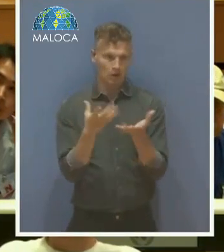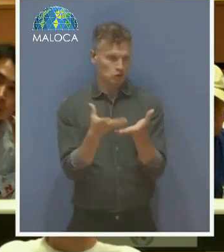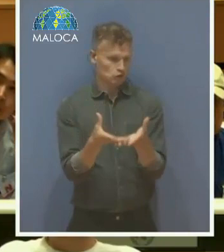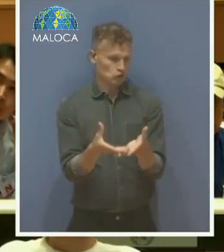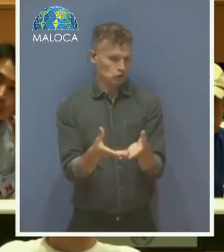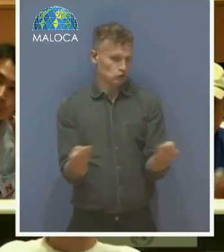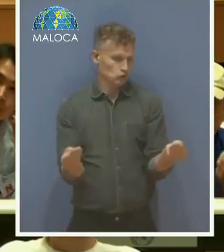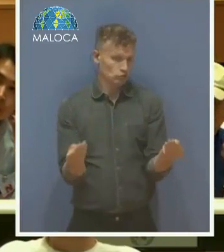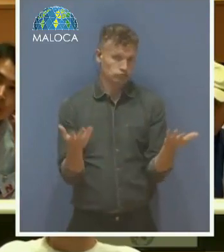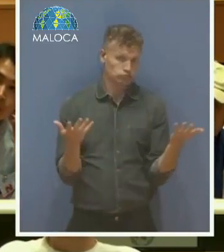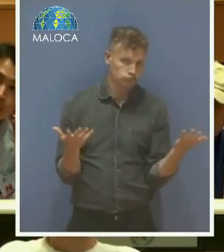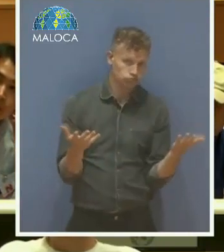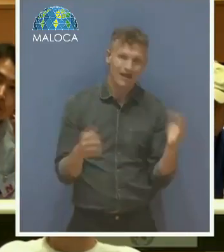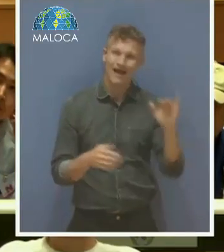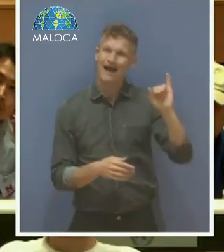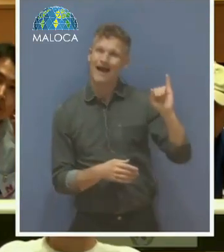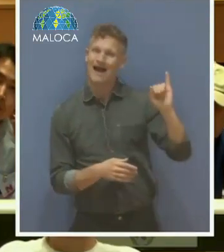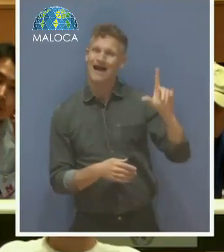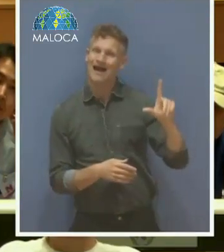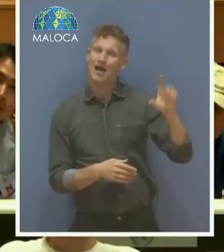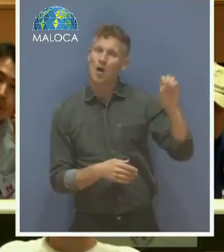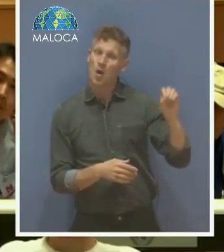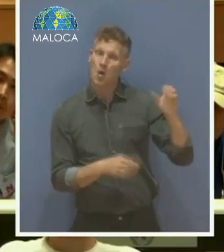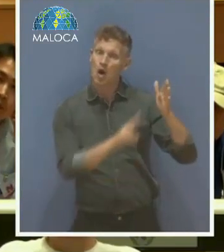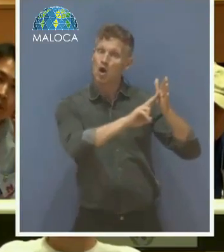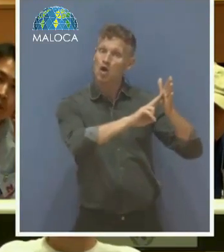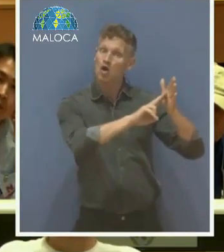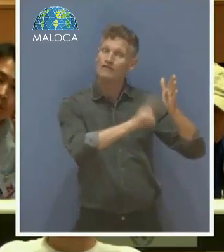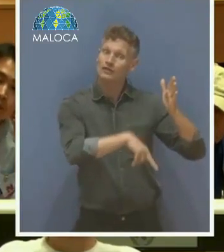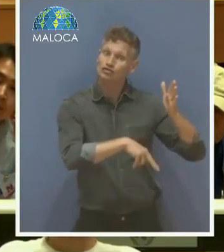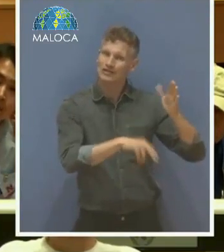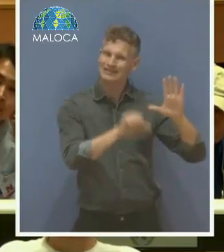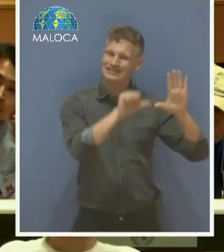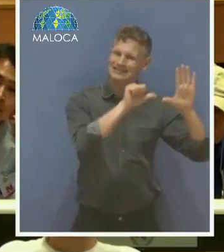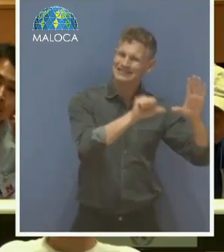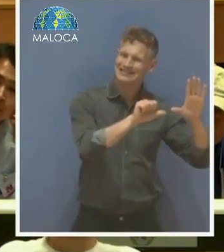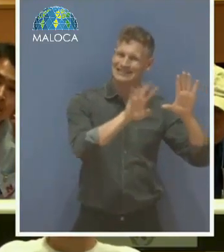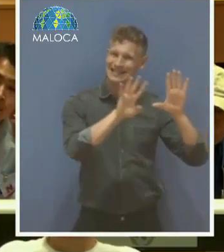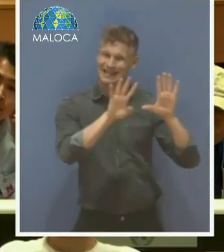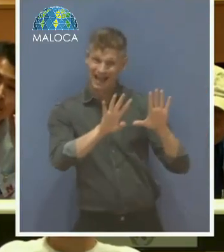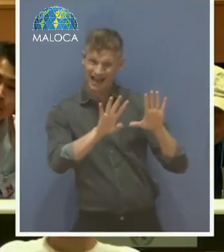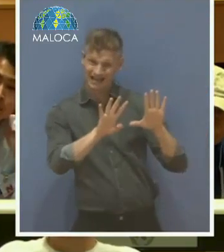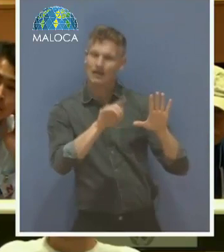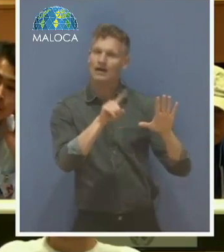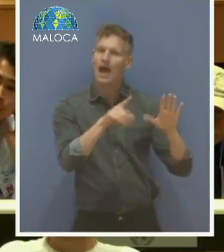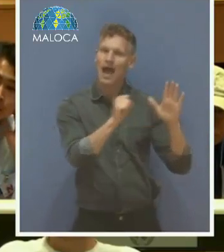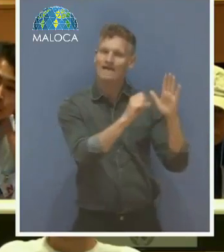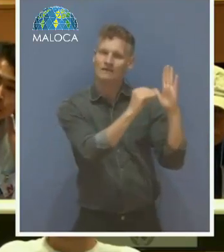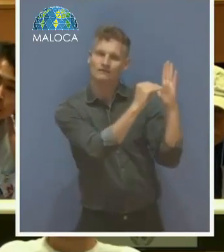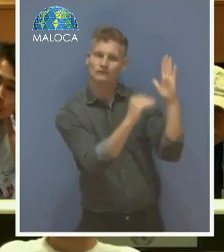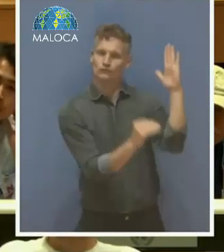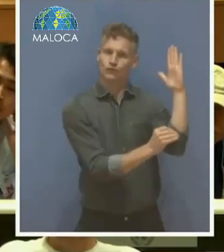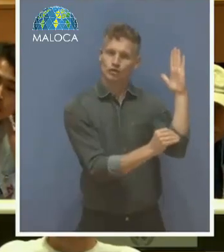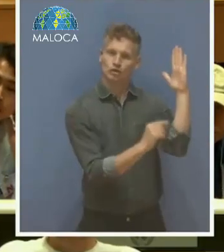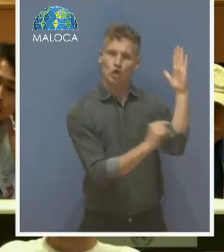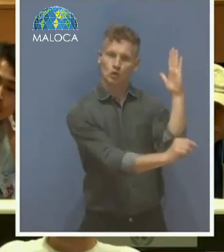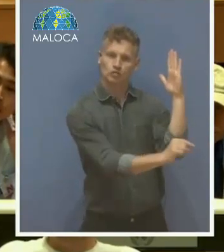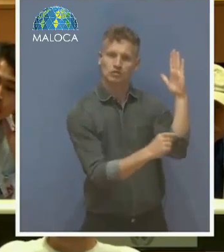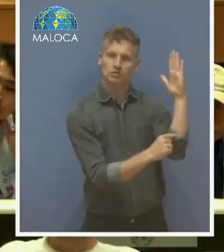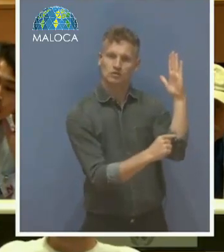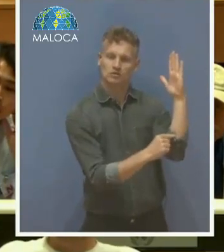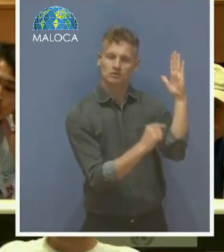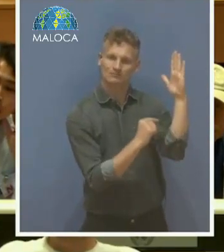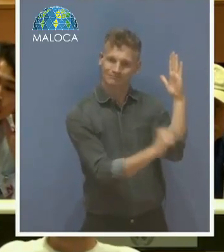the ILO Convention 69, which would be to use a footnote and state